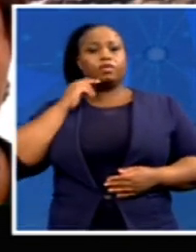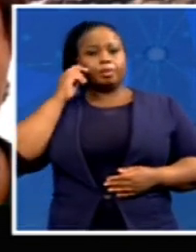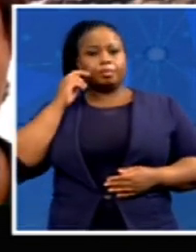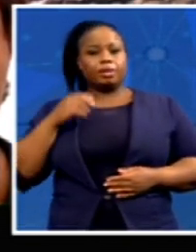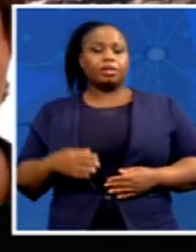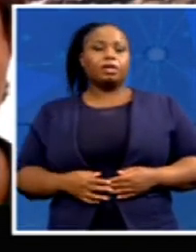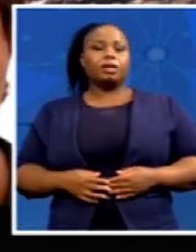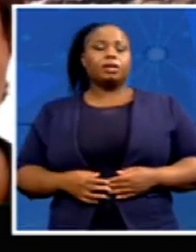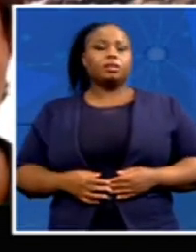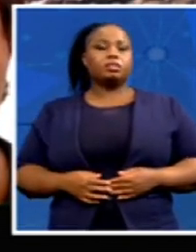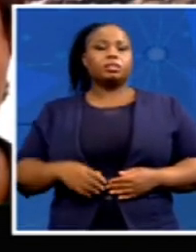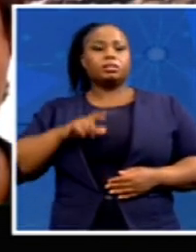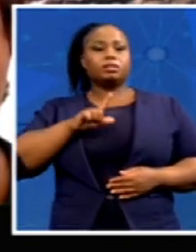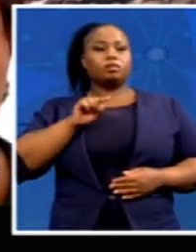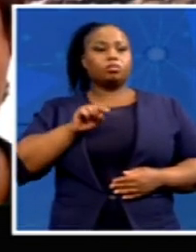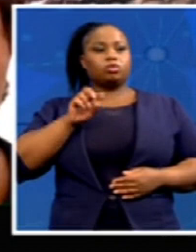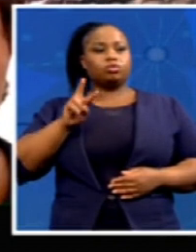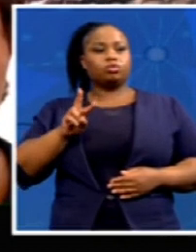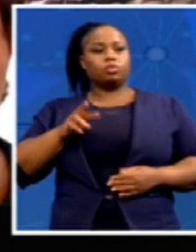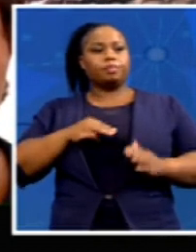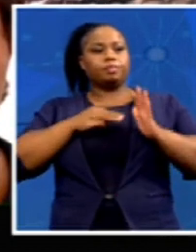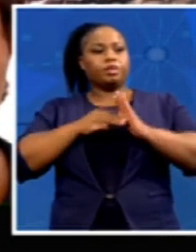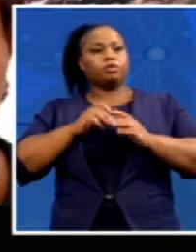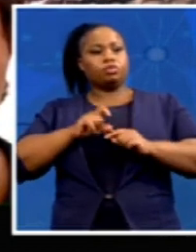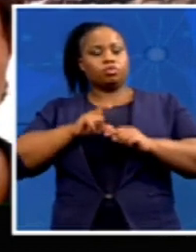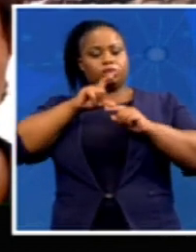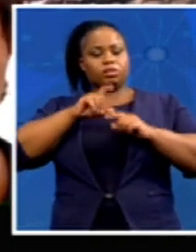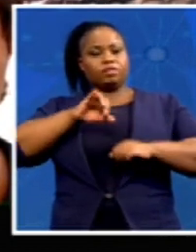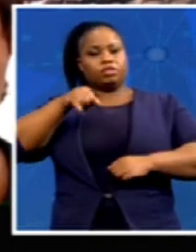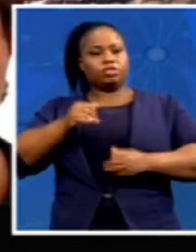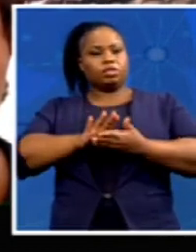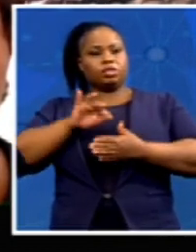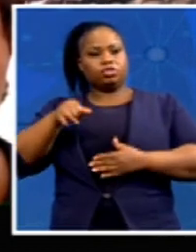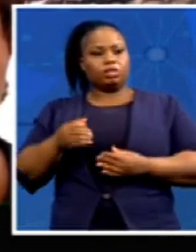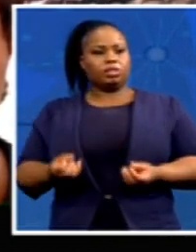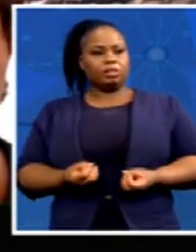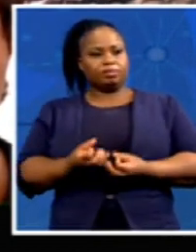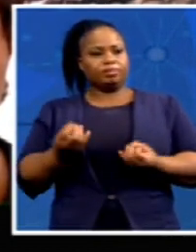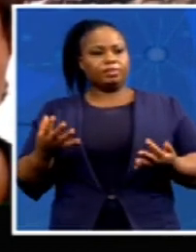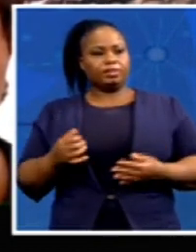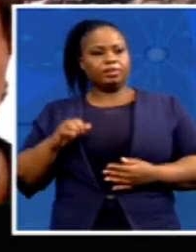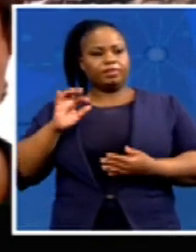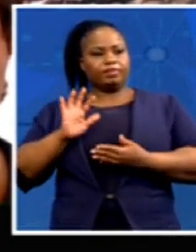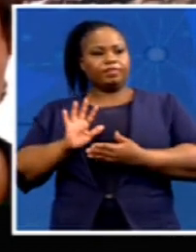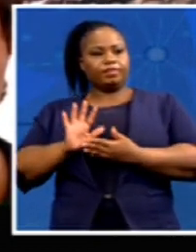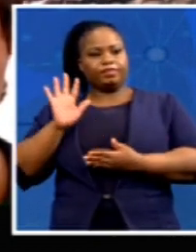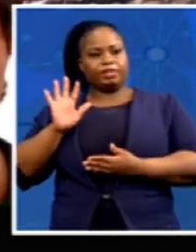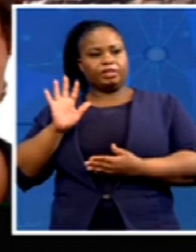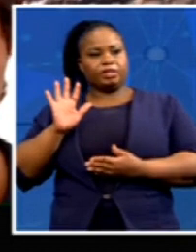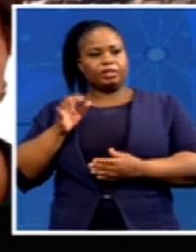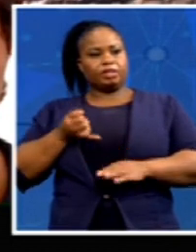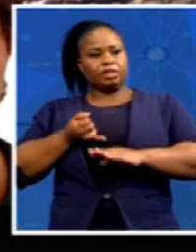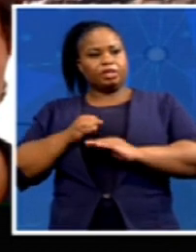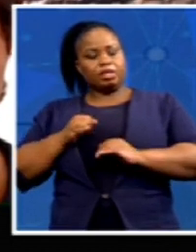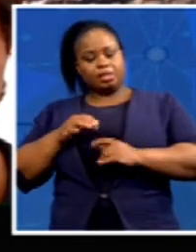Johnson & Johnson vaccines were distributed to 15 AU member states. So far, since we